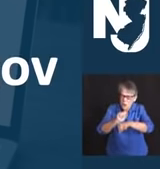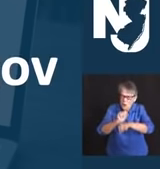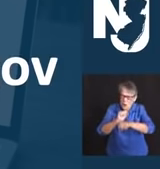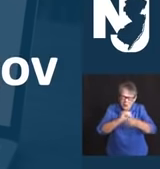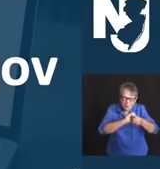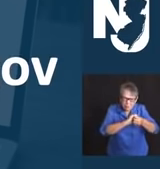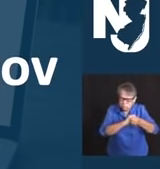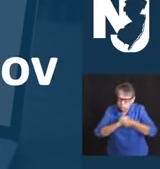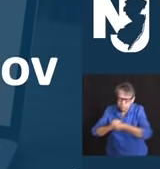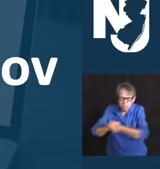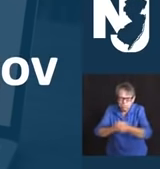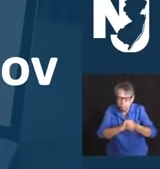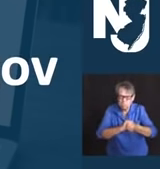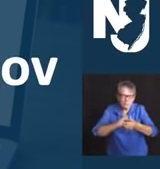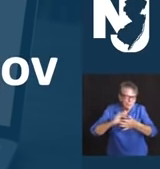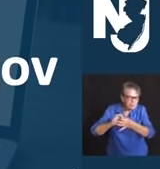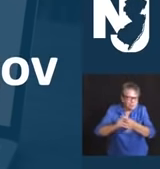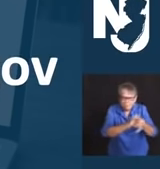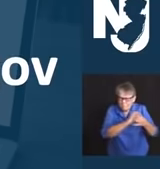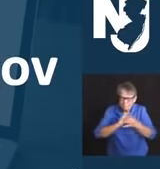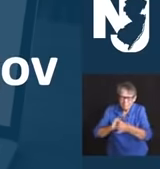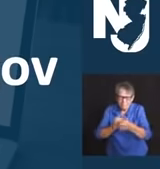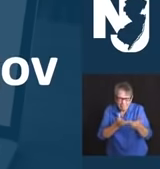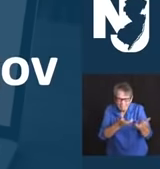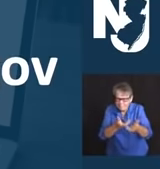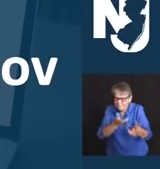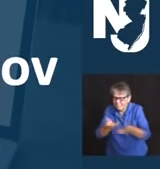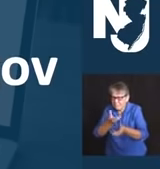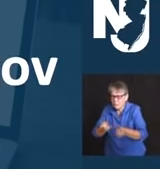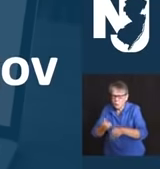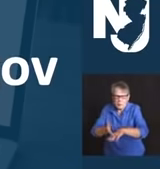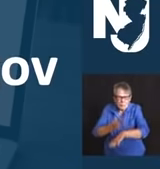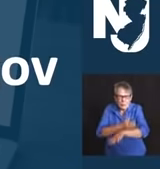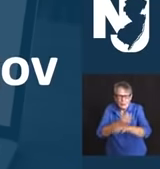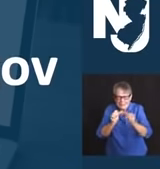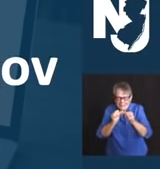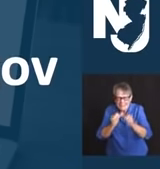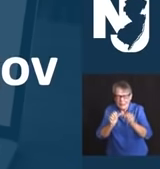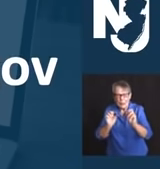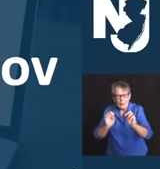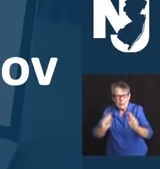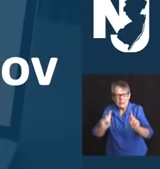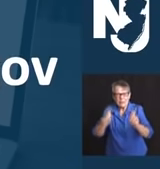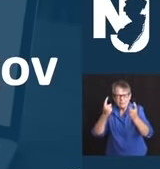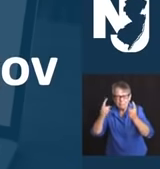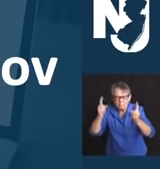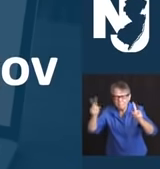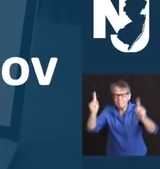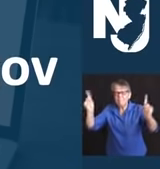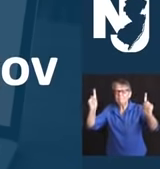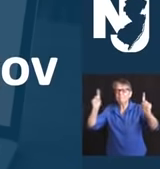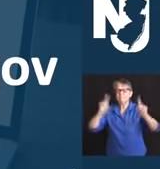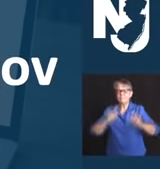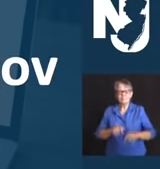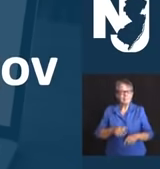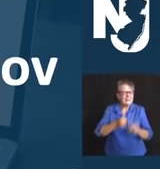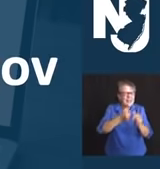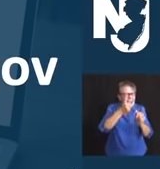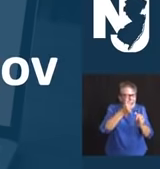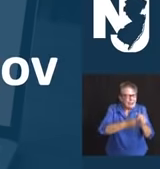are committed to the success of every district, every school, every teacher, and most of all, every